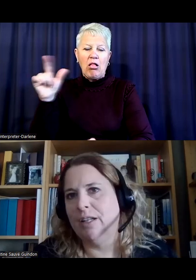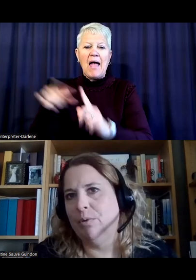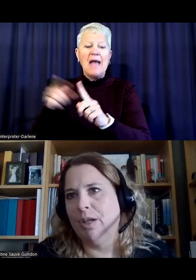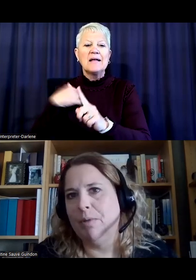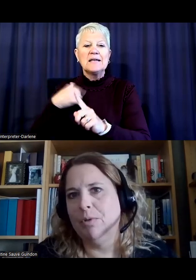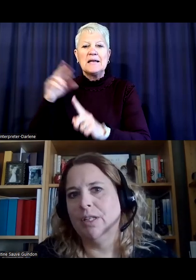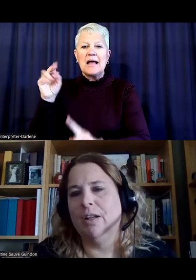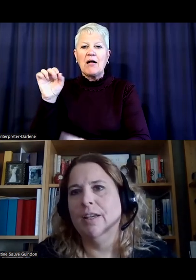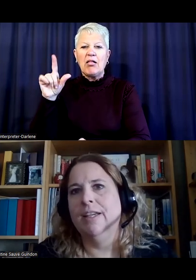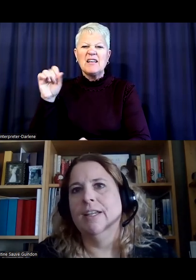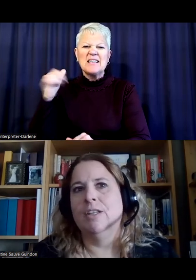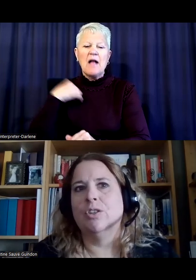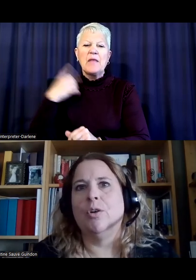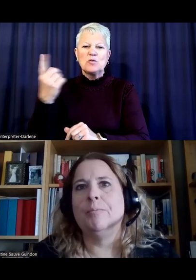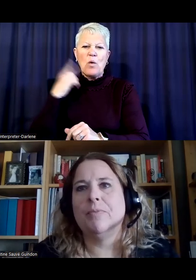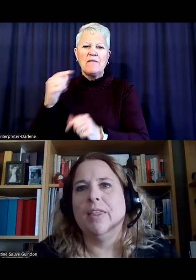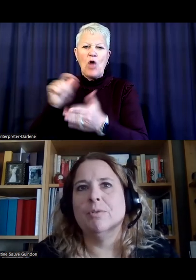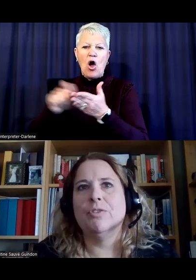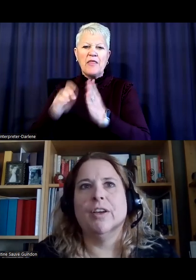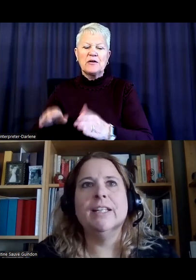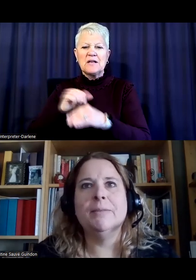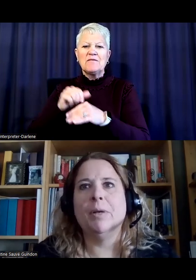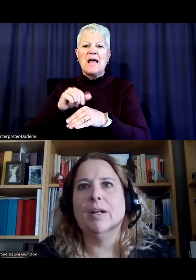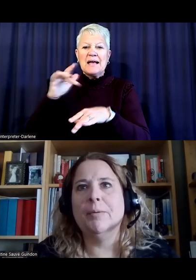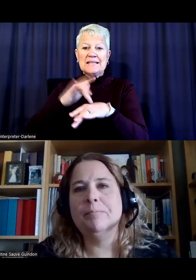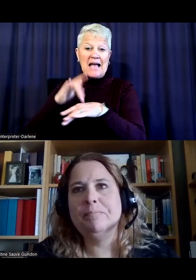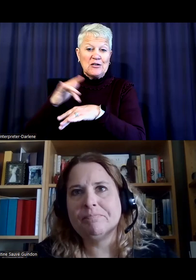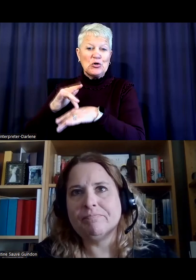of the Tactile Working Memory Scale. So yeah, that was fun.